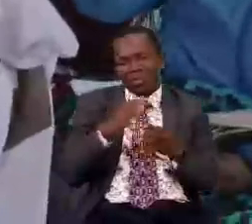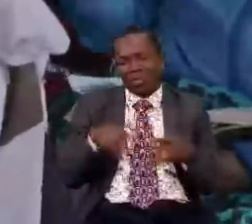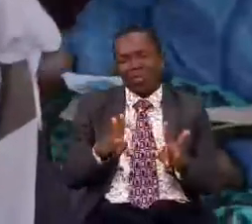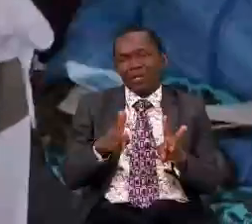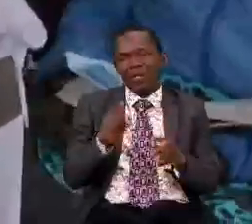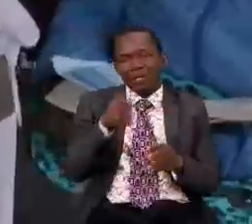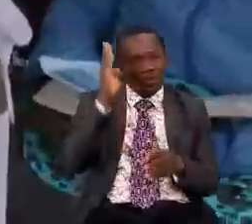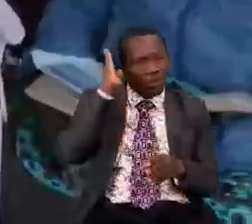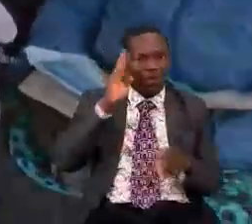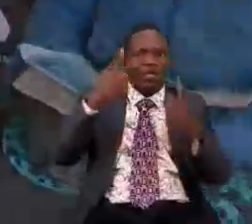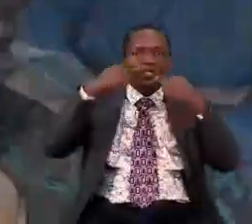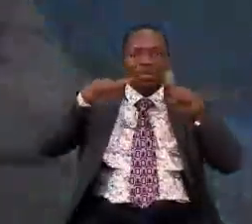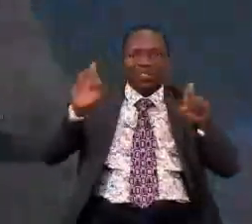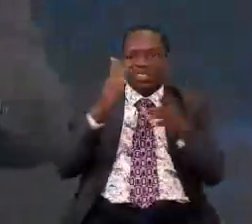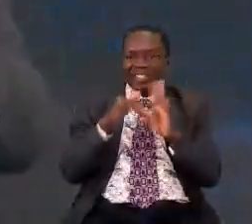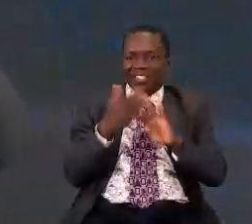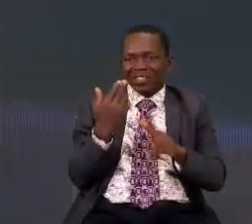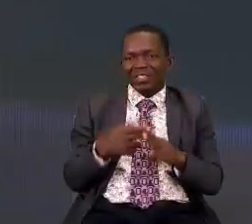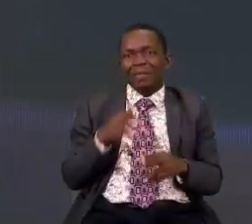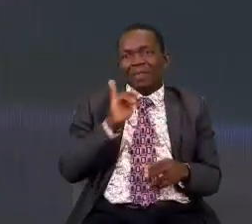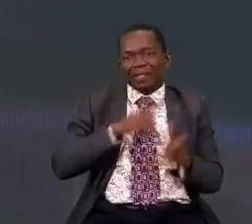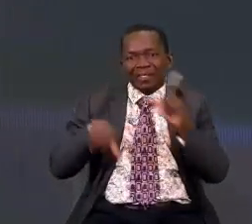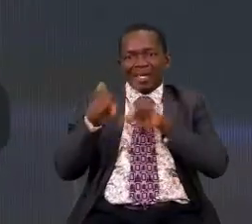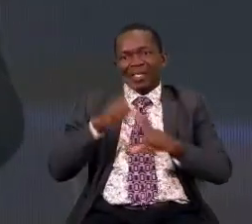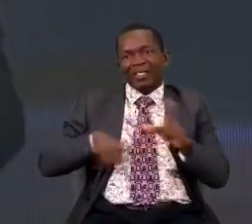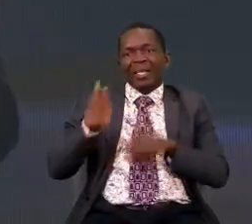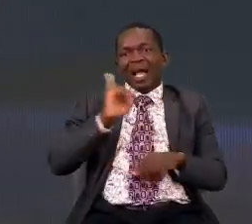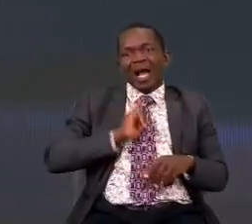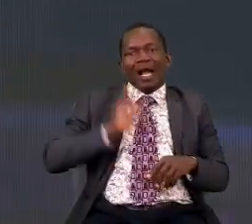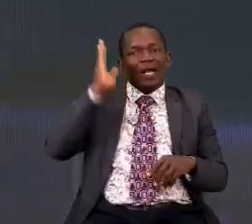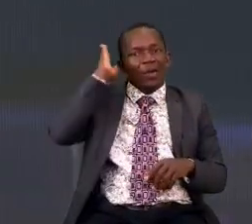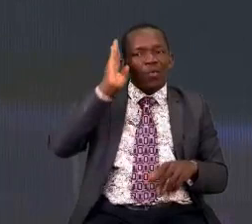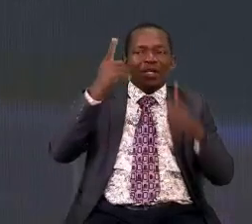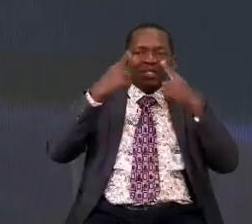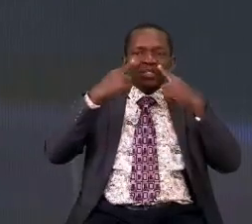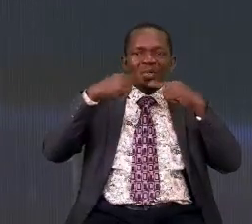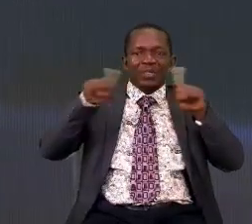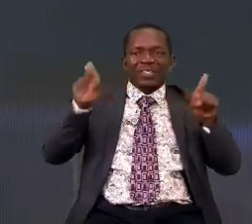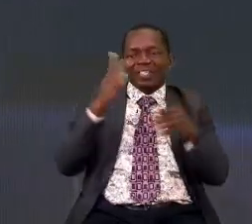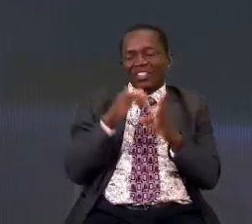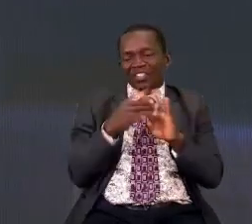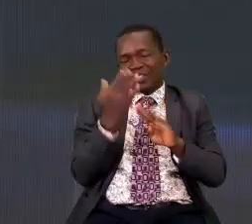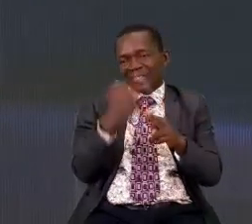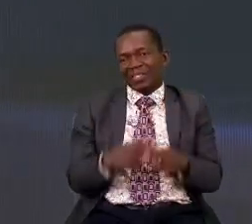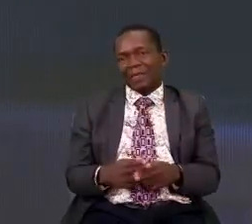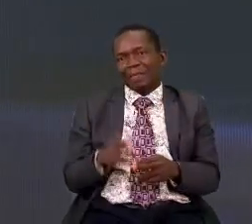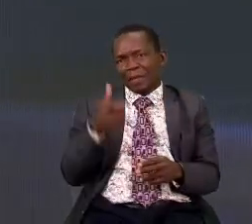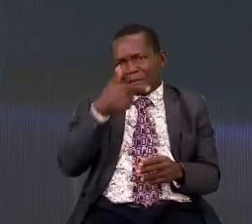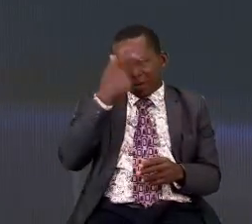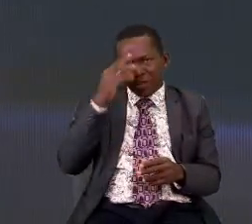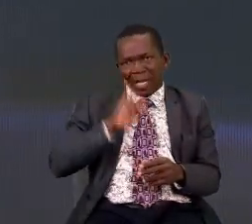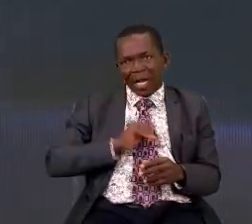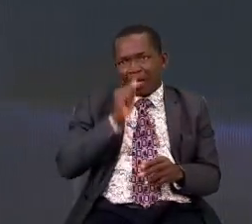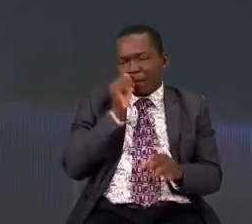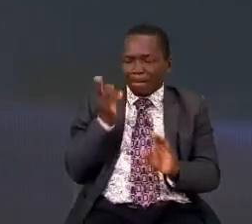because we are partakers of the divine nature happy escape the corruption that is in